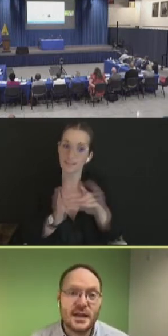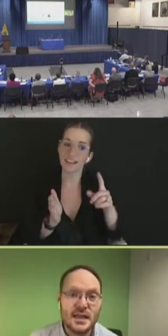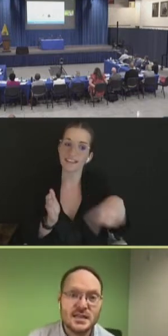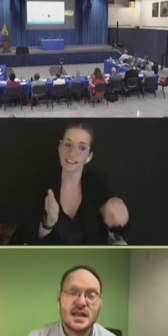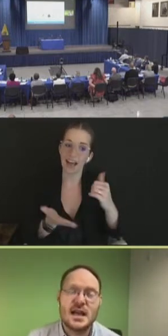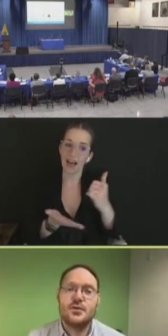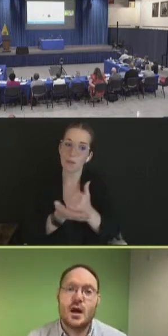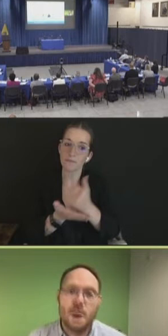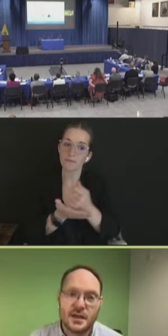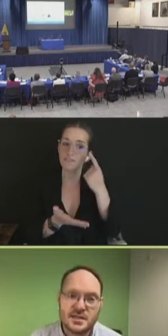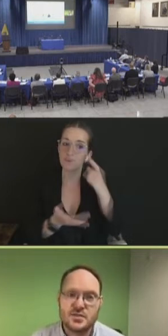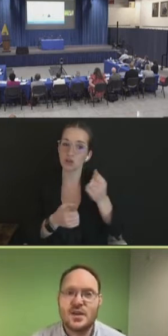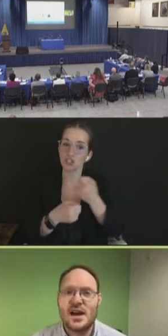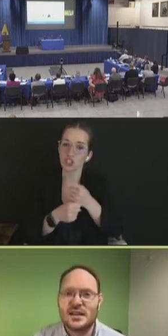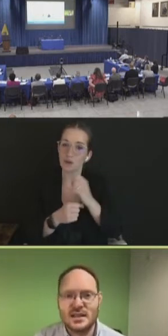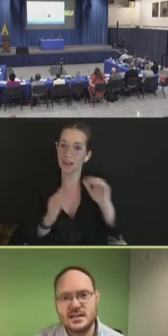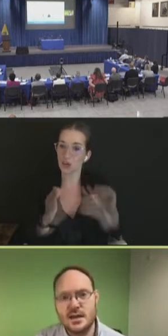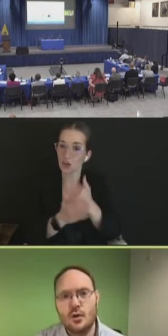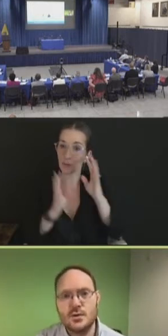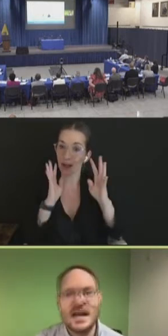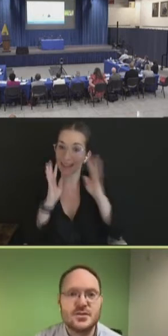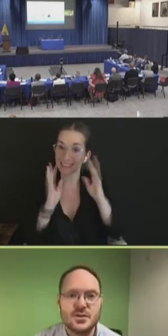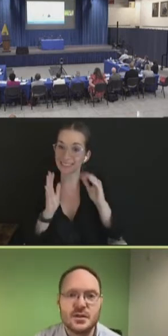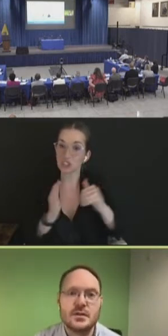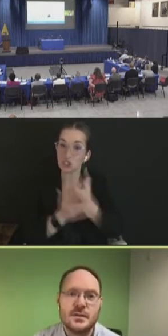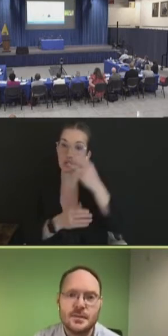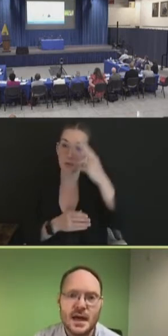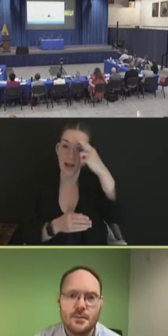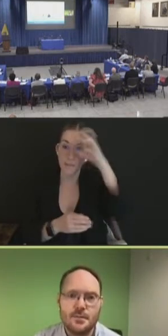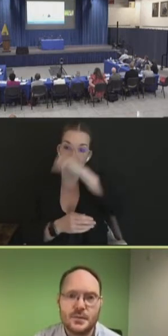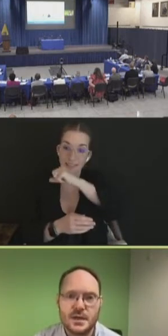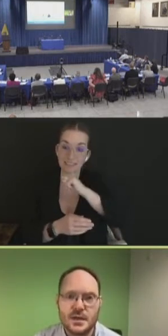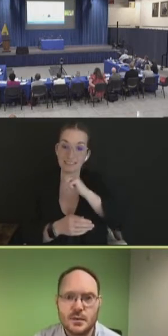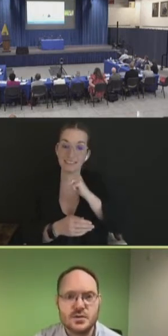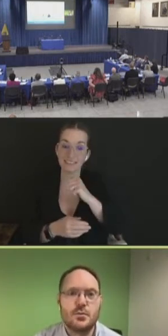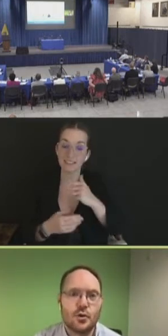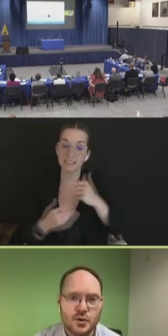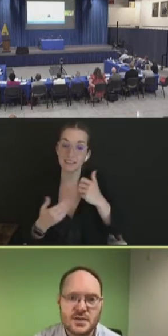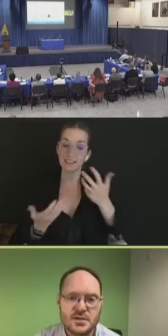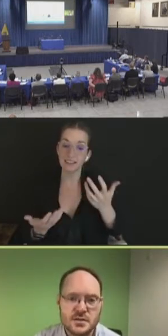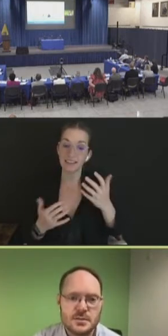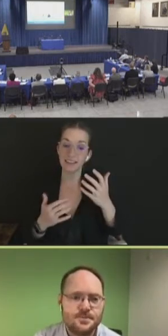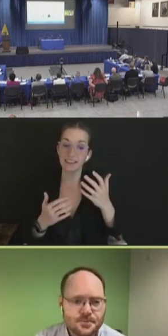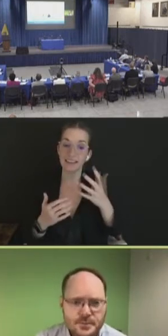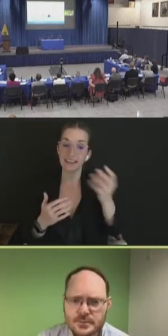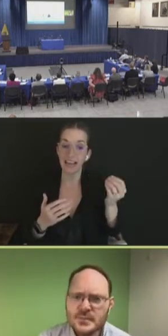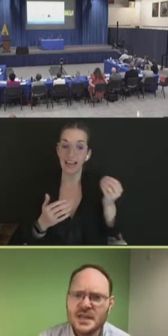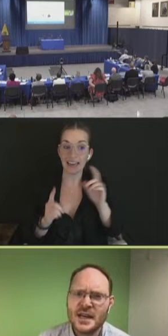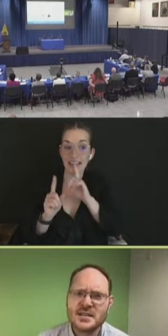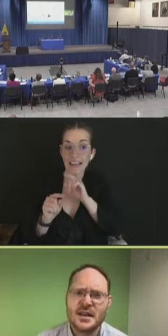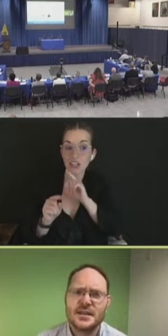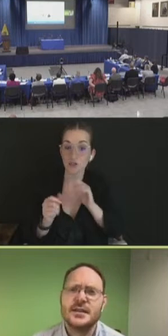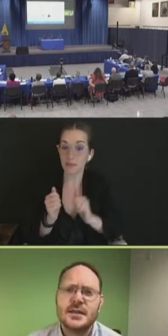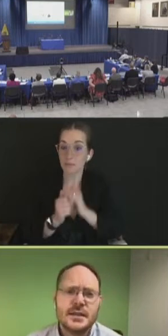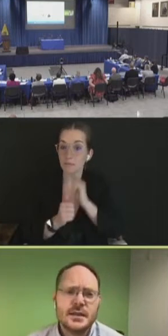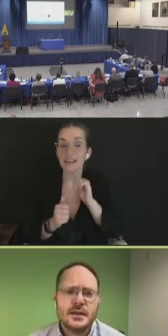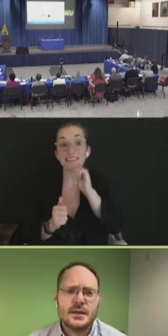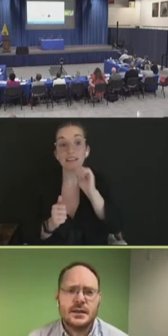new ideas and new hypotheses rather than necessarily always answering the most important questions. Next